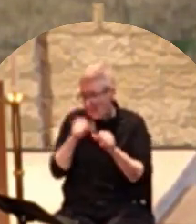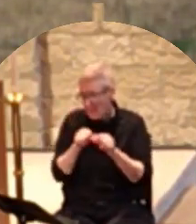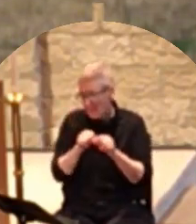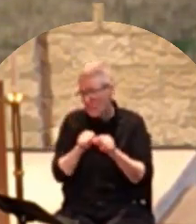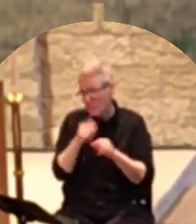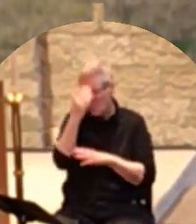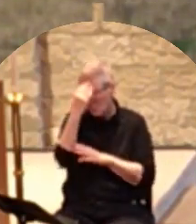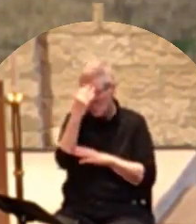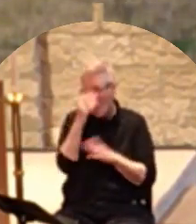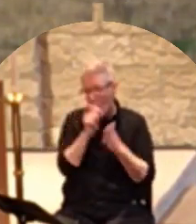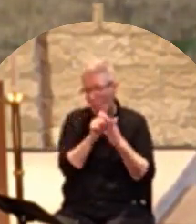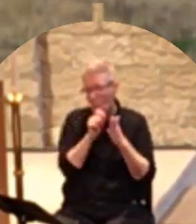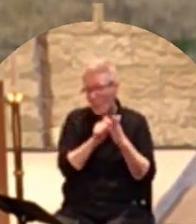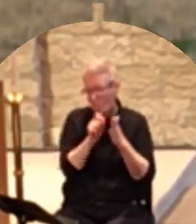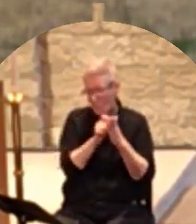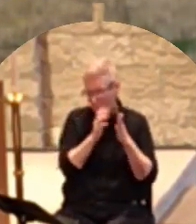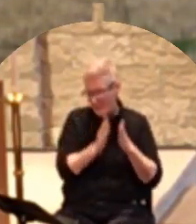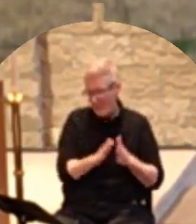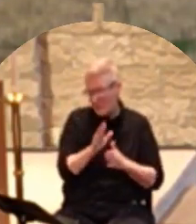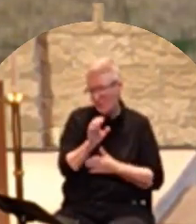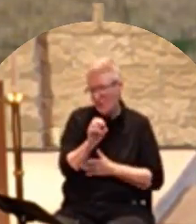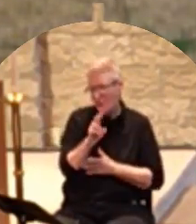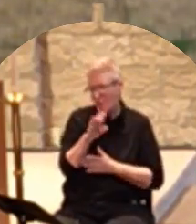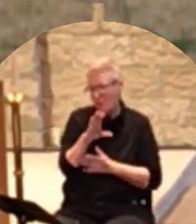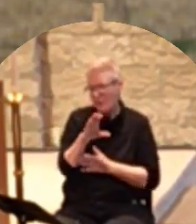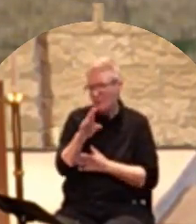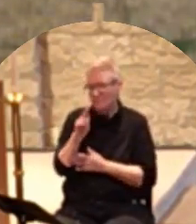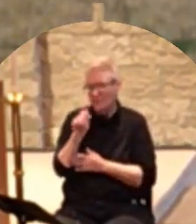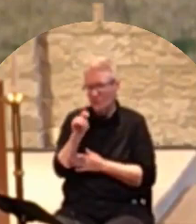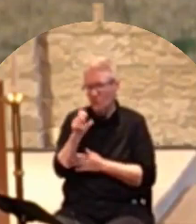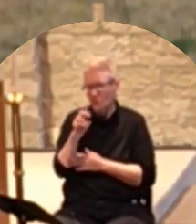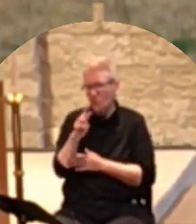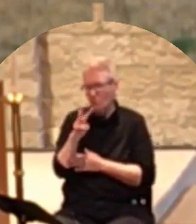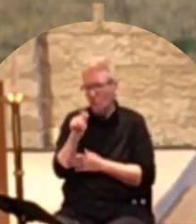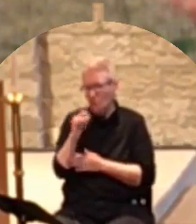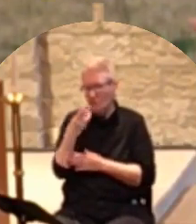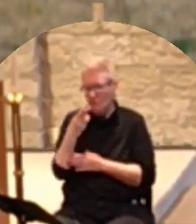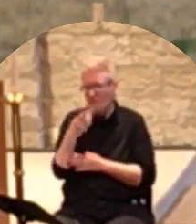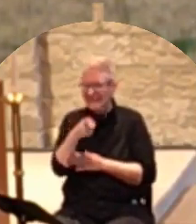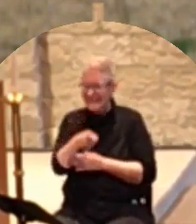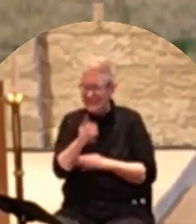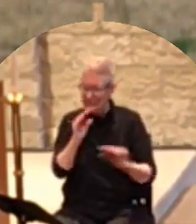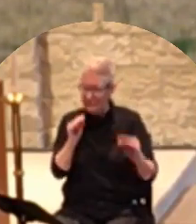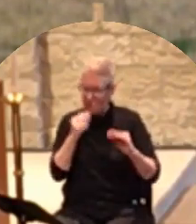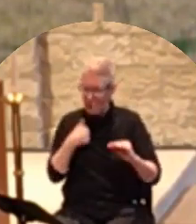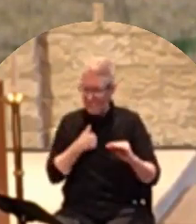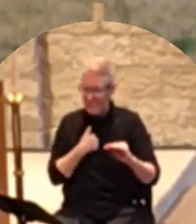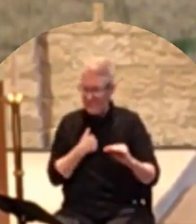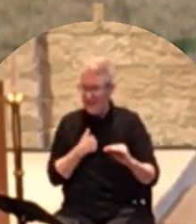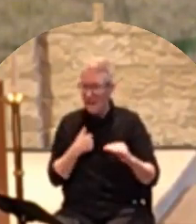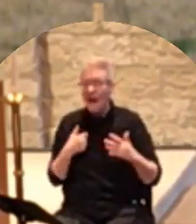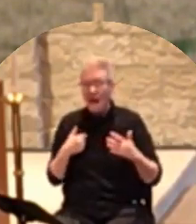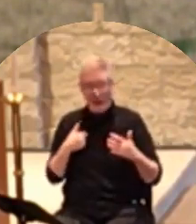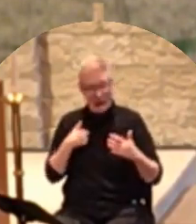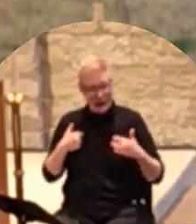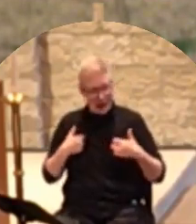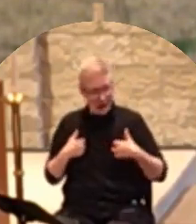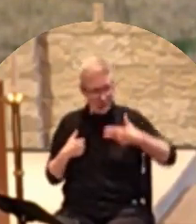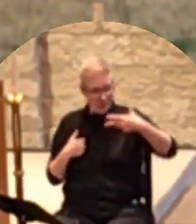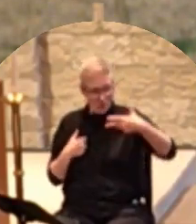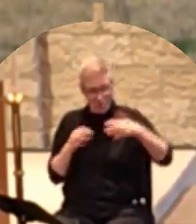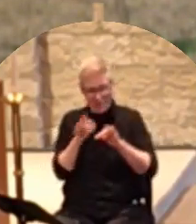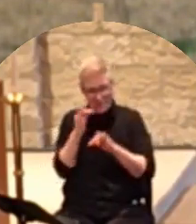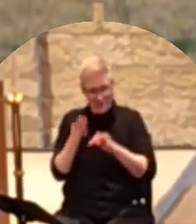Reverend Butterworth, of course. He taught me early on that there were three simple things that I could do, three